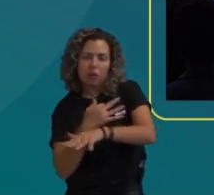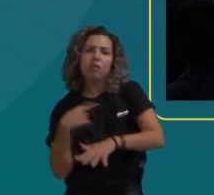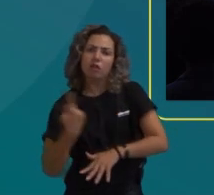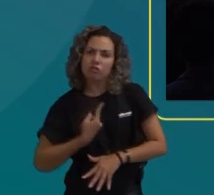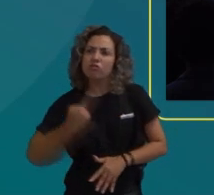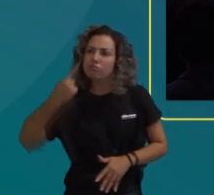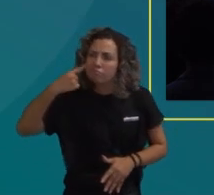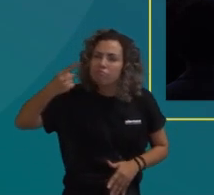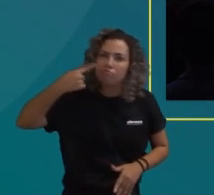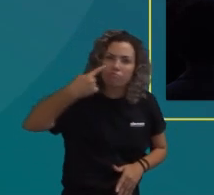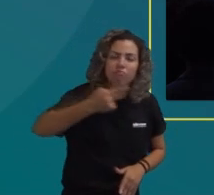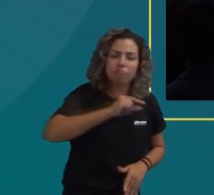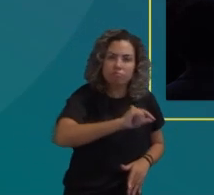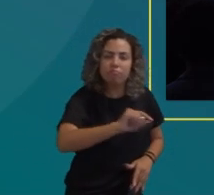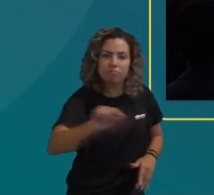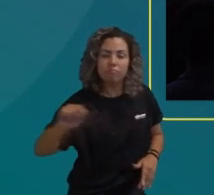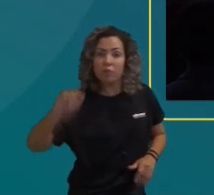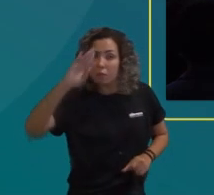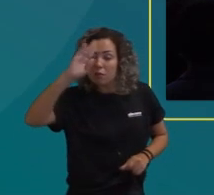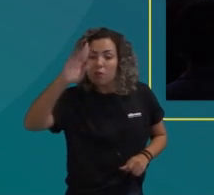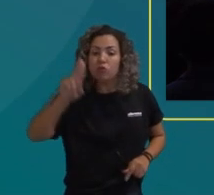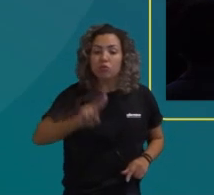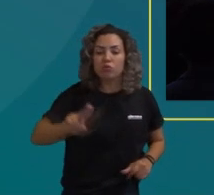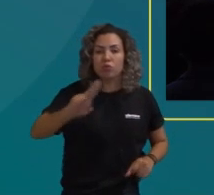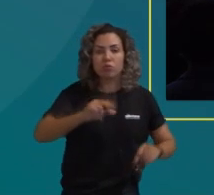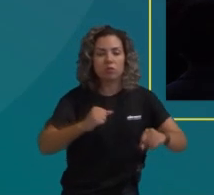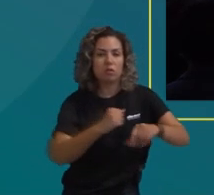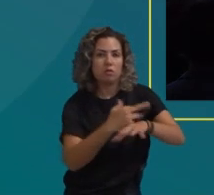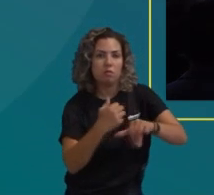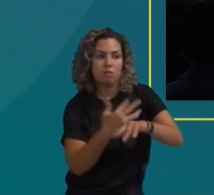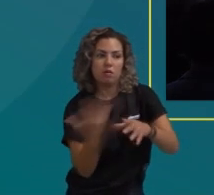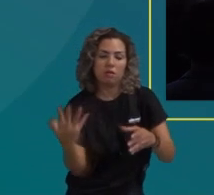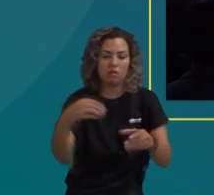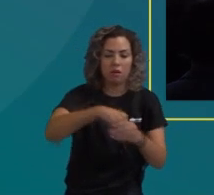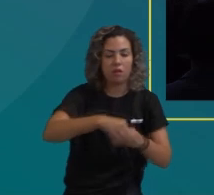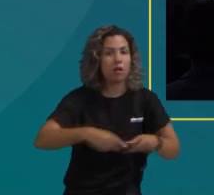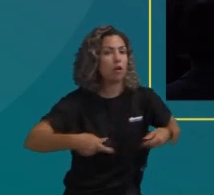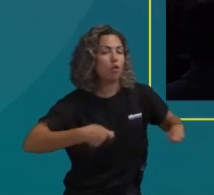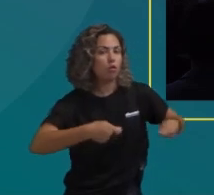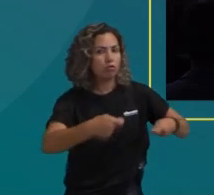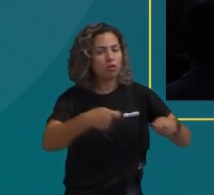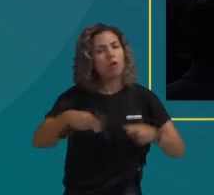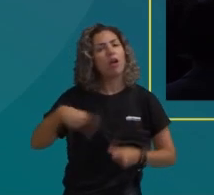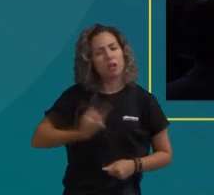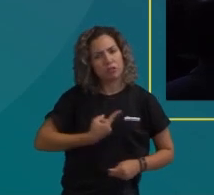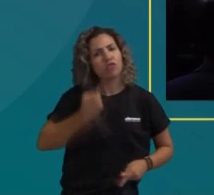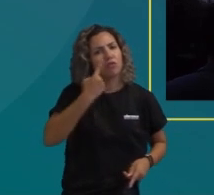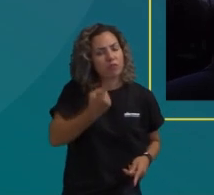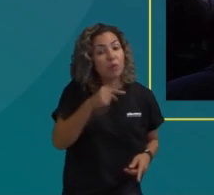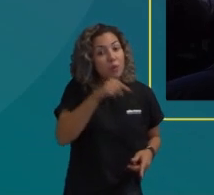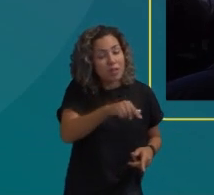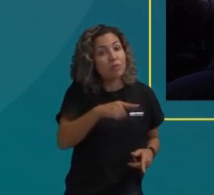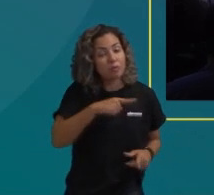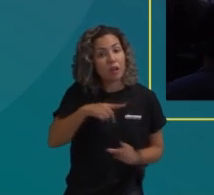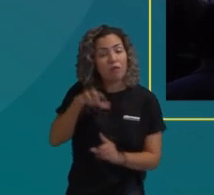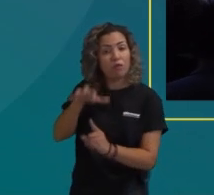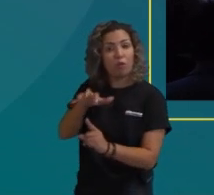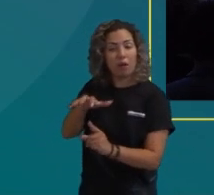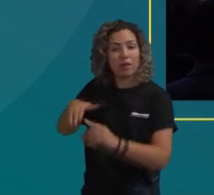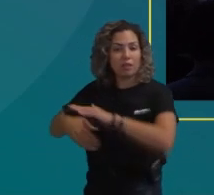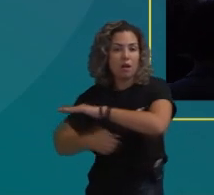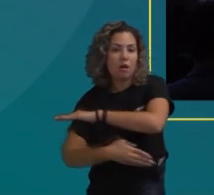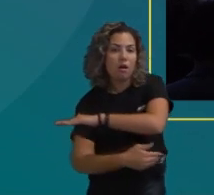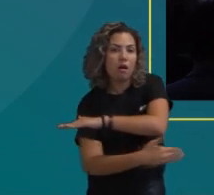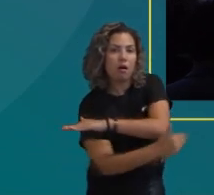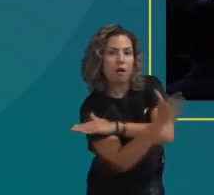management choices to see that it has a positive impact on biodiversity. And what's really central to our work is that we're focused